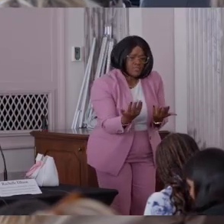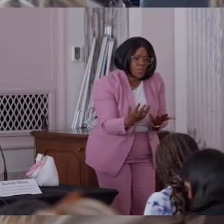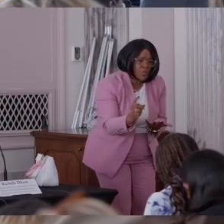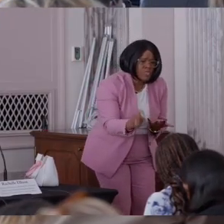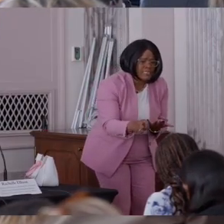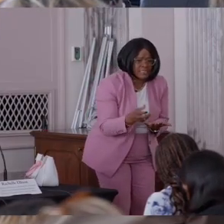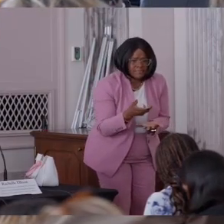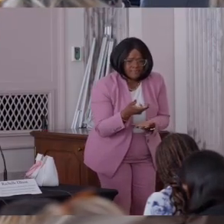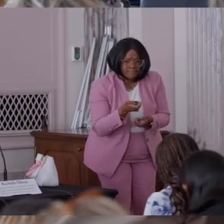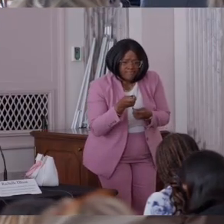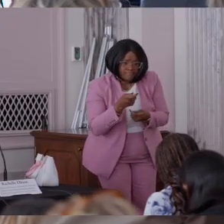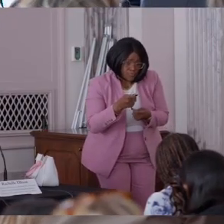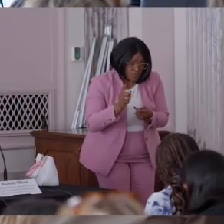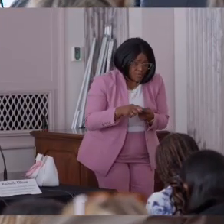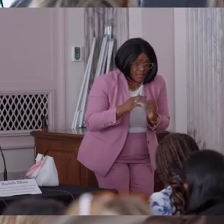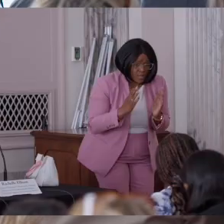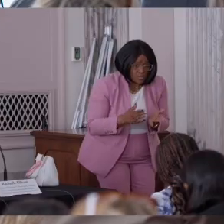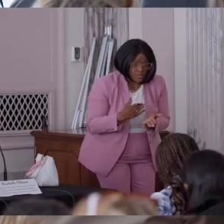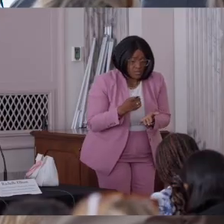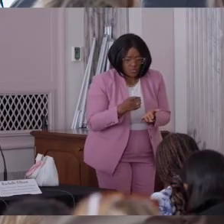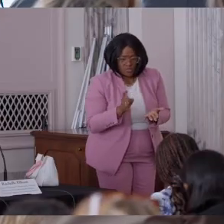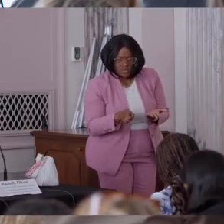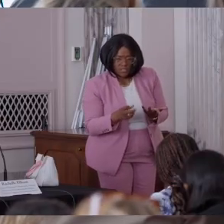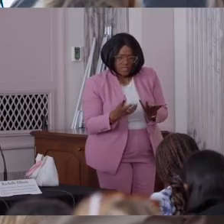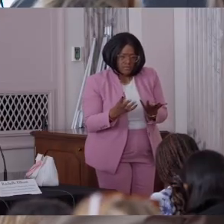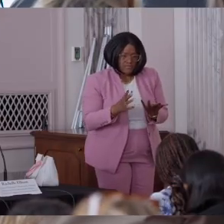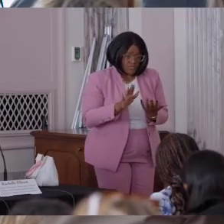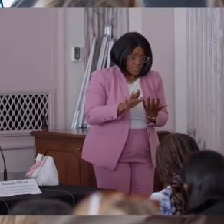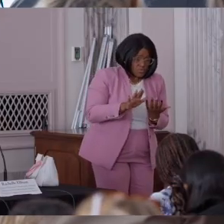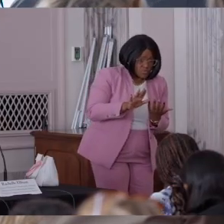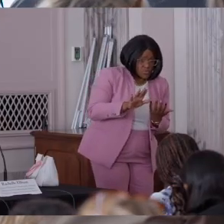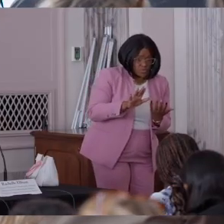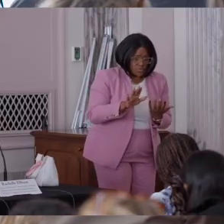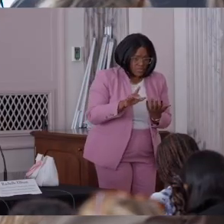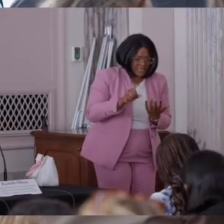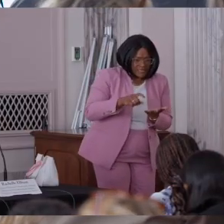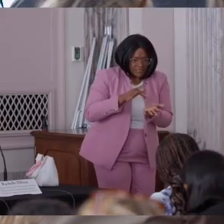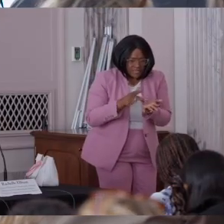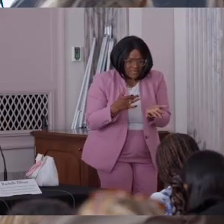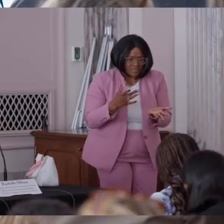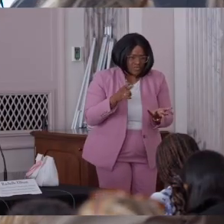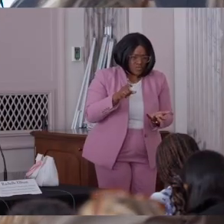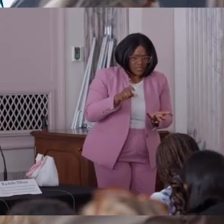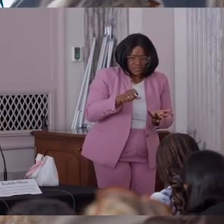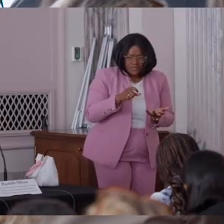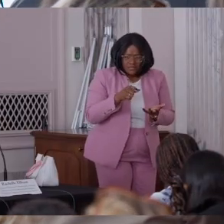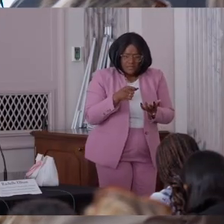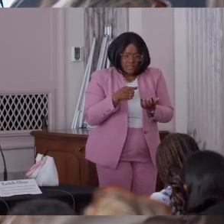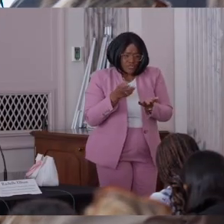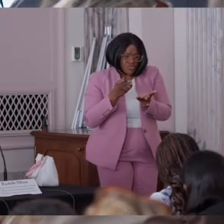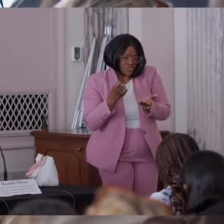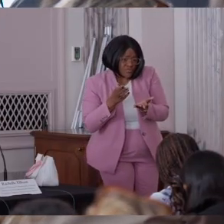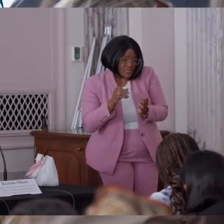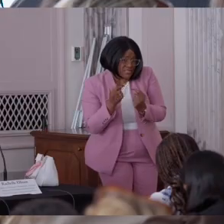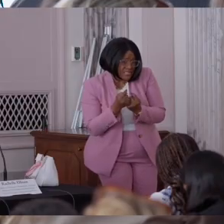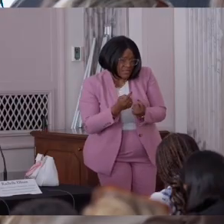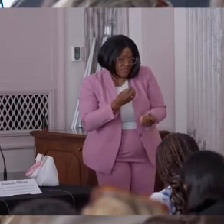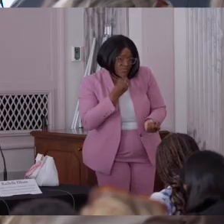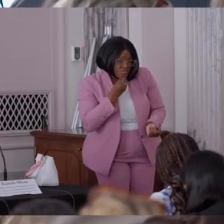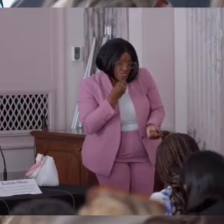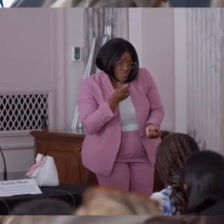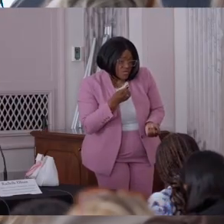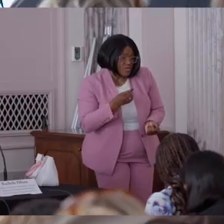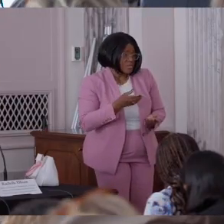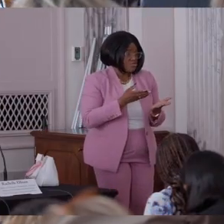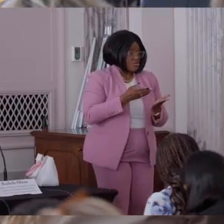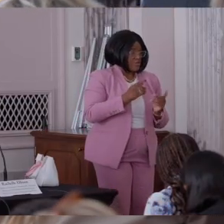needs, whether it's housing or they're hungry, they want to get food. If your service team is